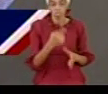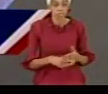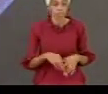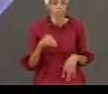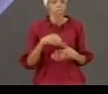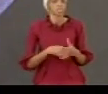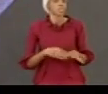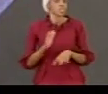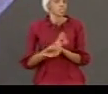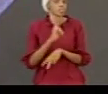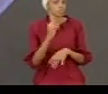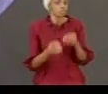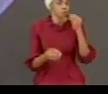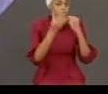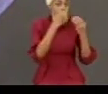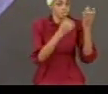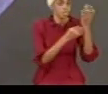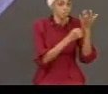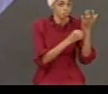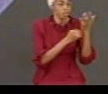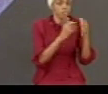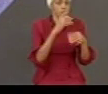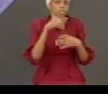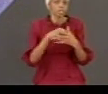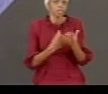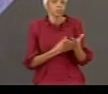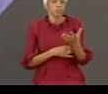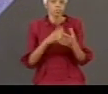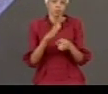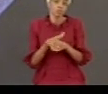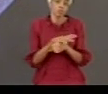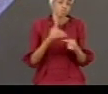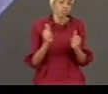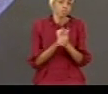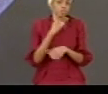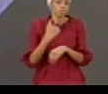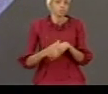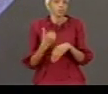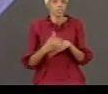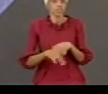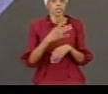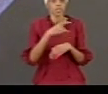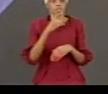eat flesh, and the morning ye shall be filled with bread, and ye shall know that